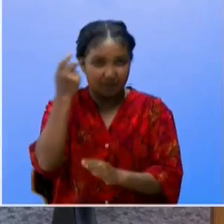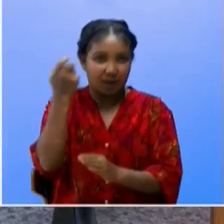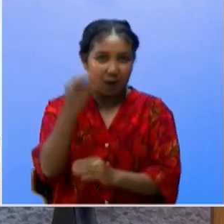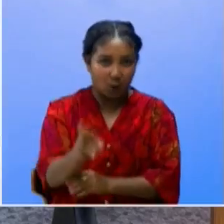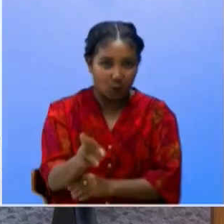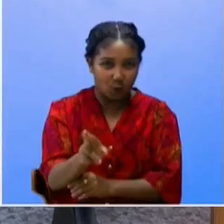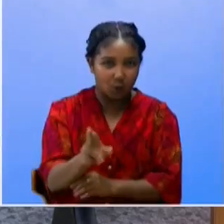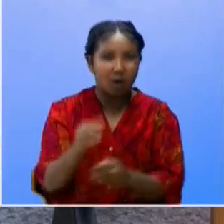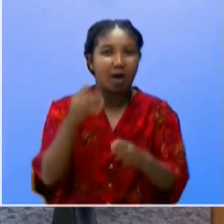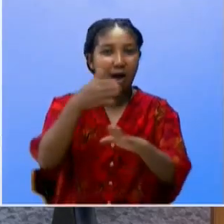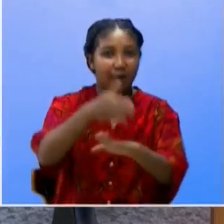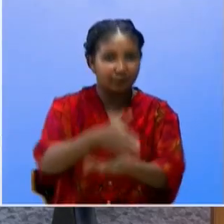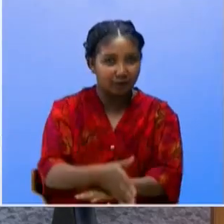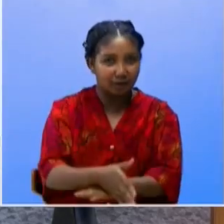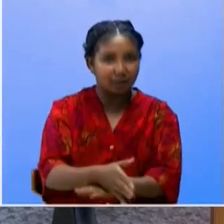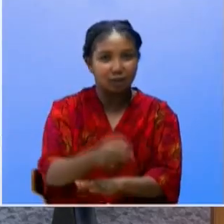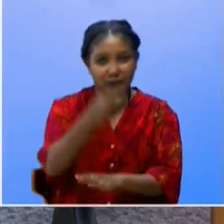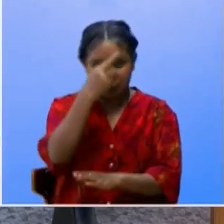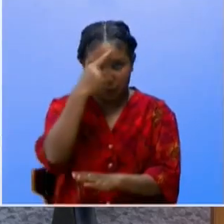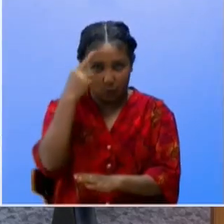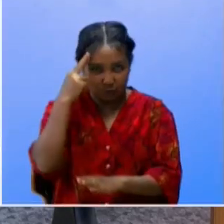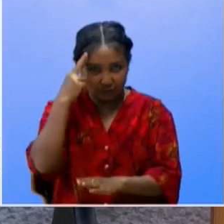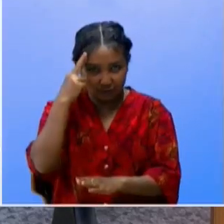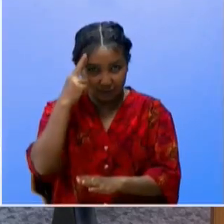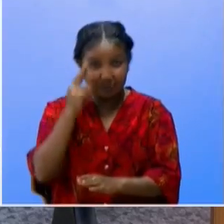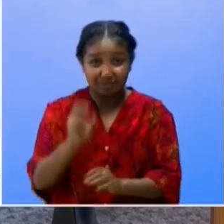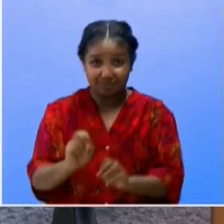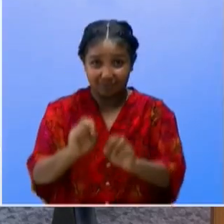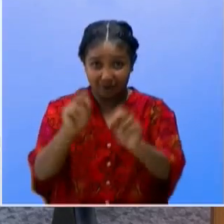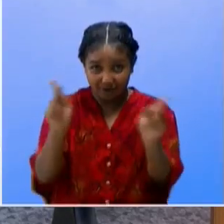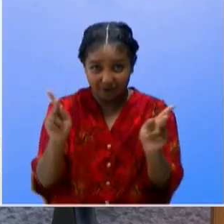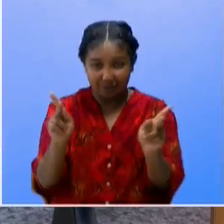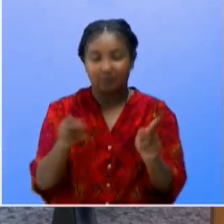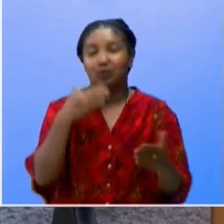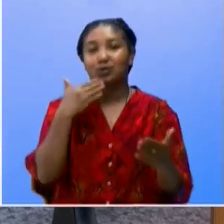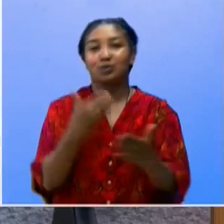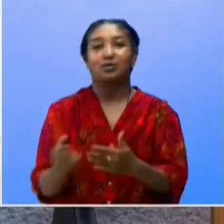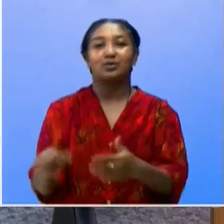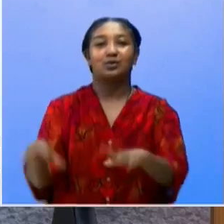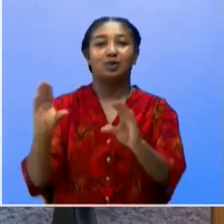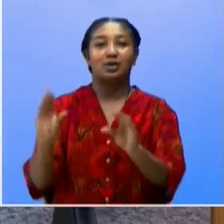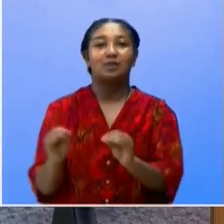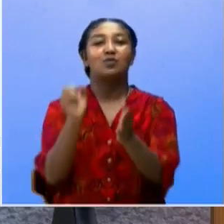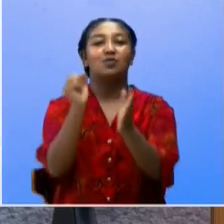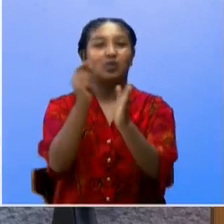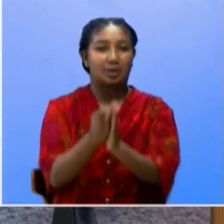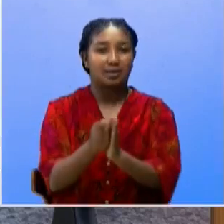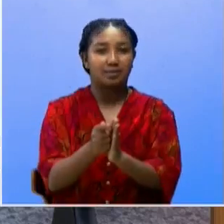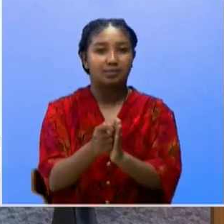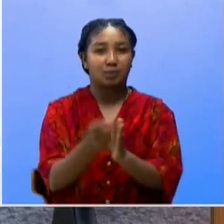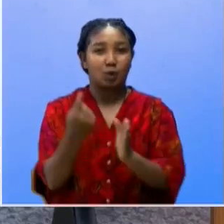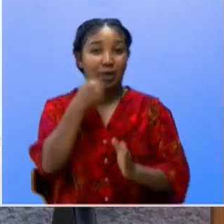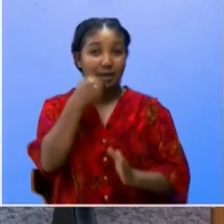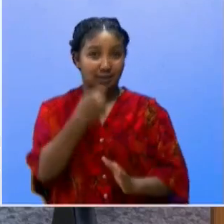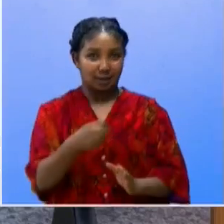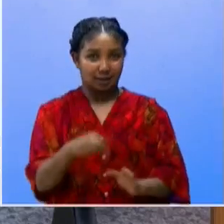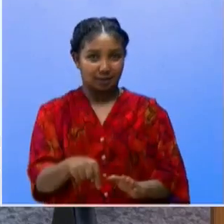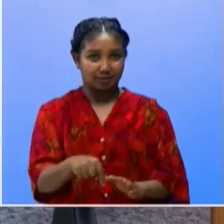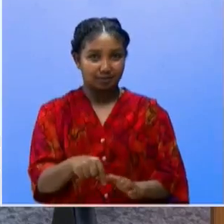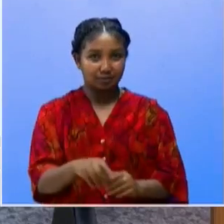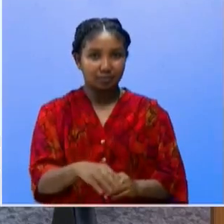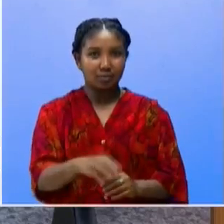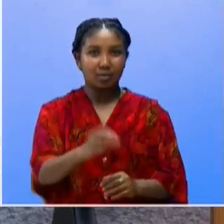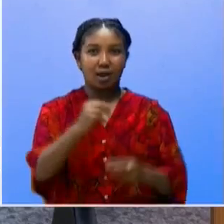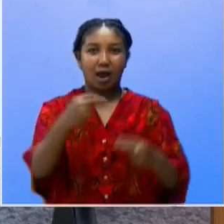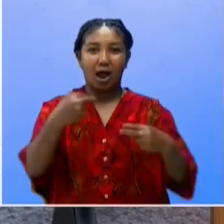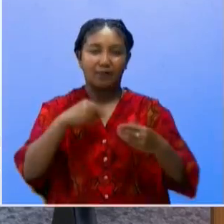or after the cause. Isn't it? Get a students. For example, when I said here, I